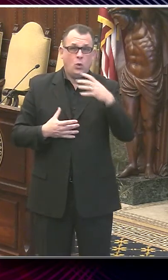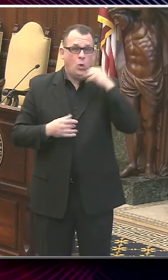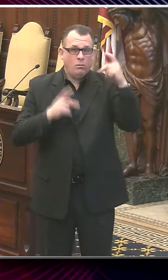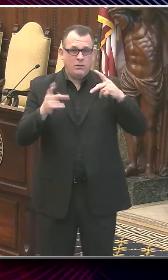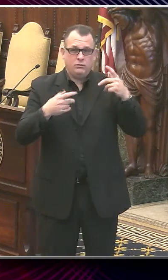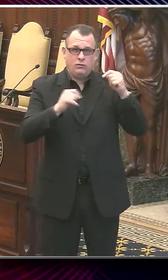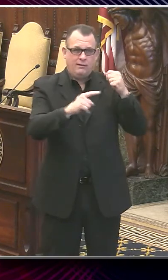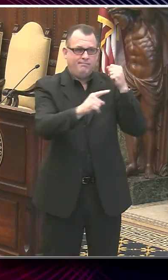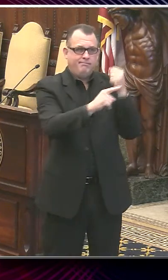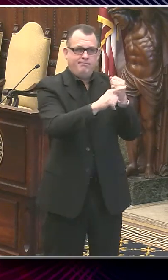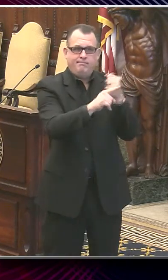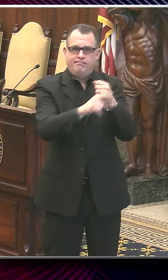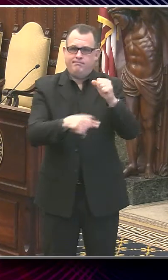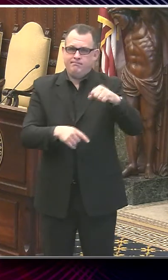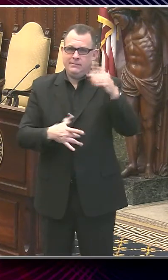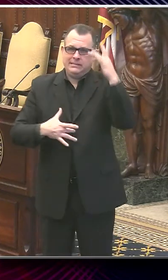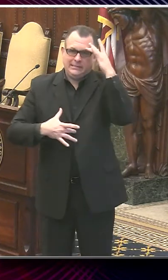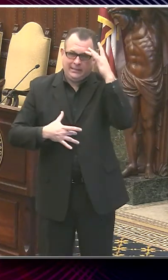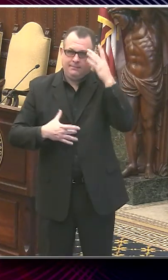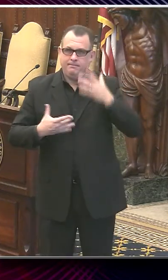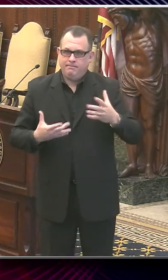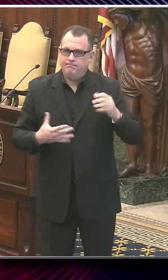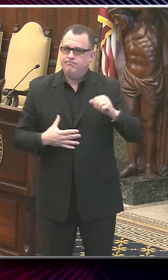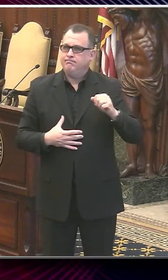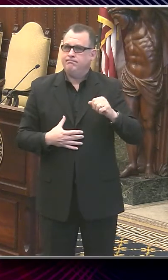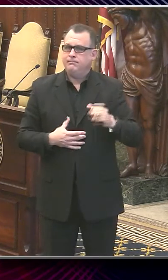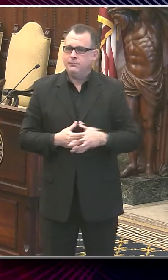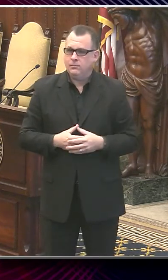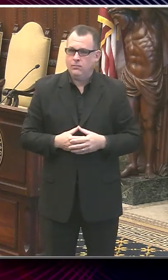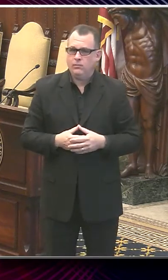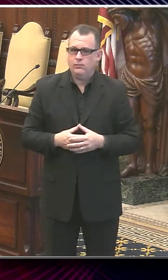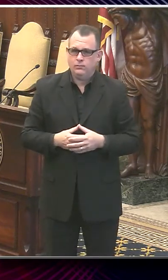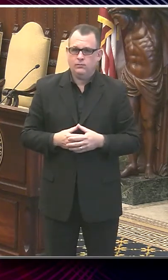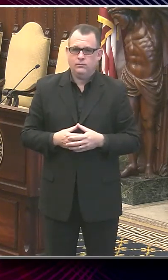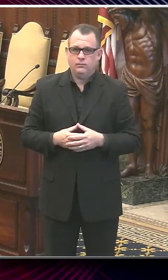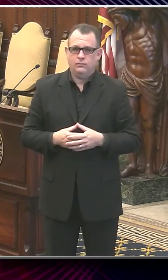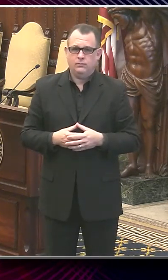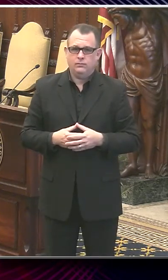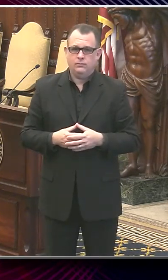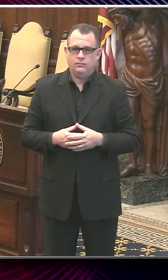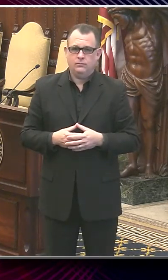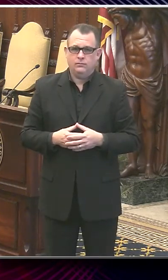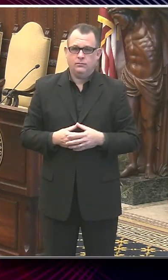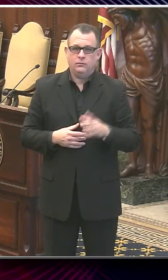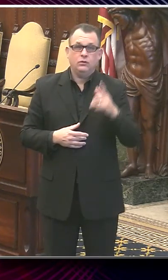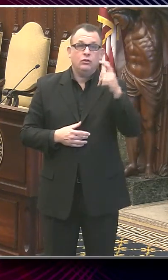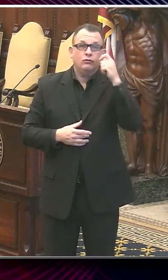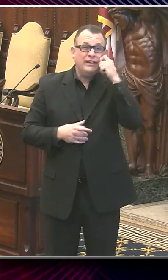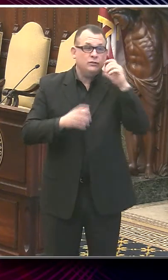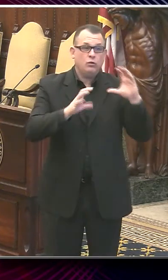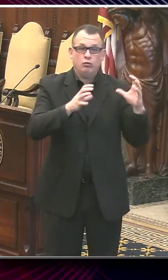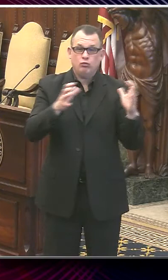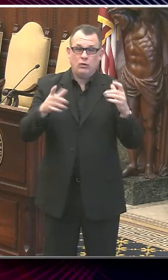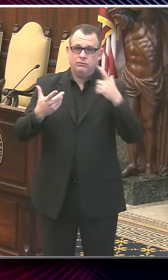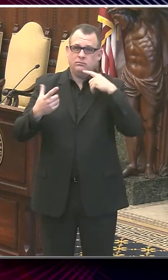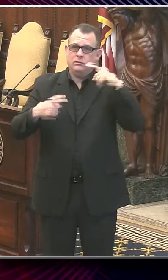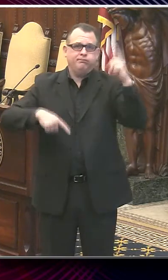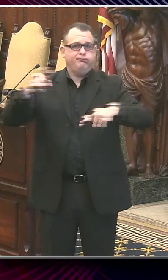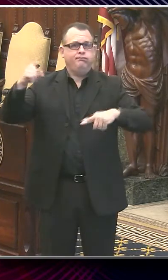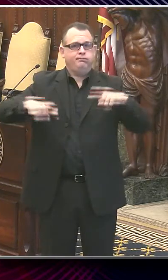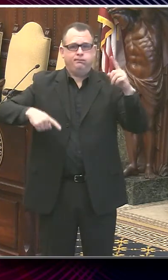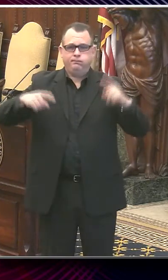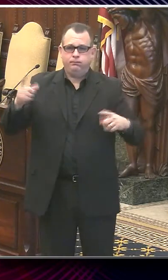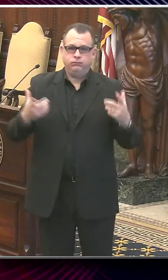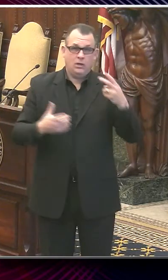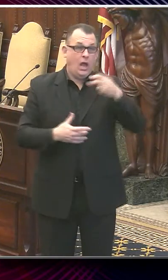infected. And it is occurring in all demographic, all racial groups. The racial group that has the highest